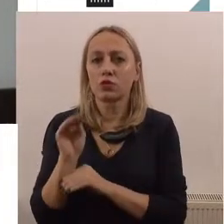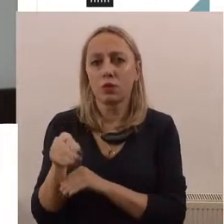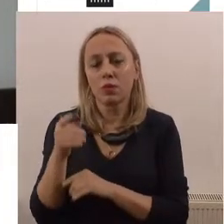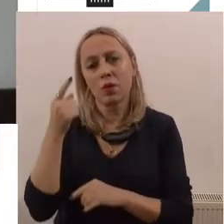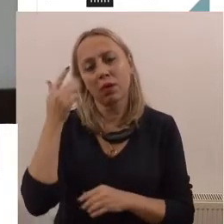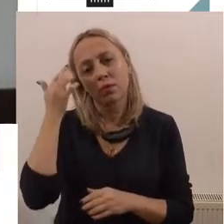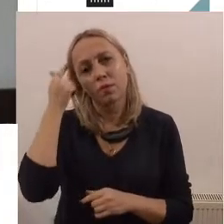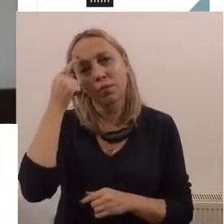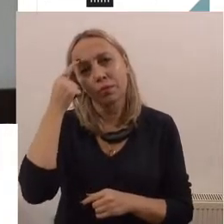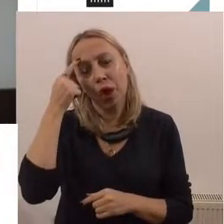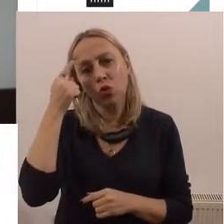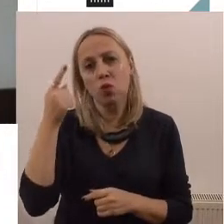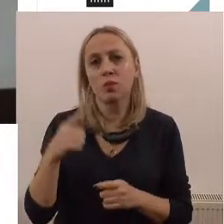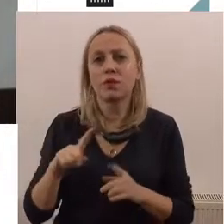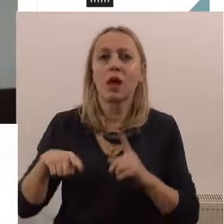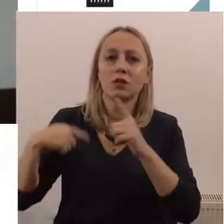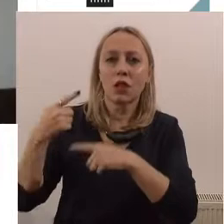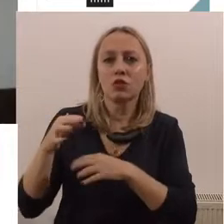So